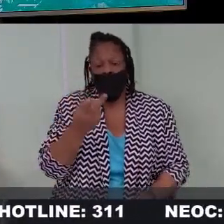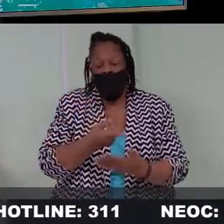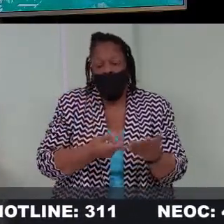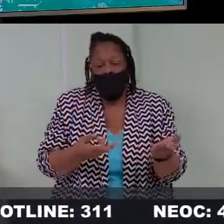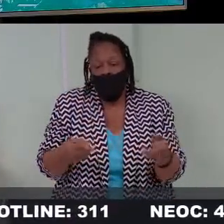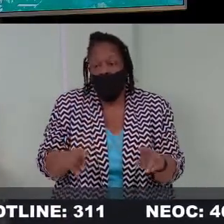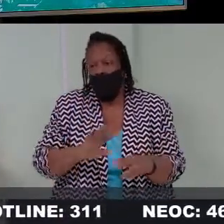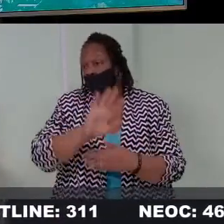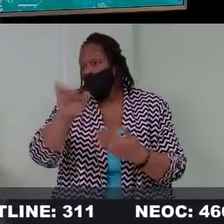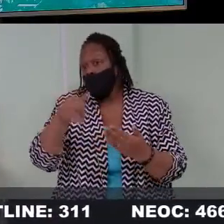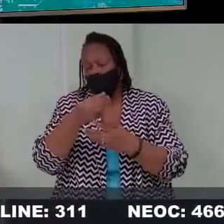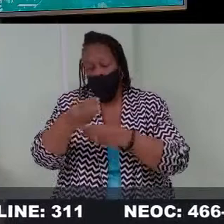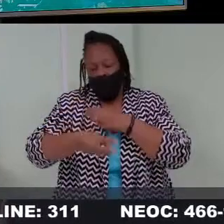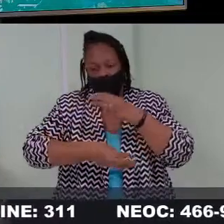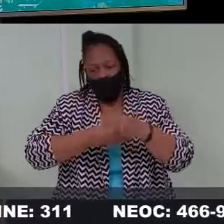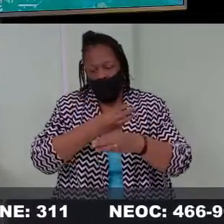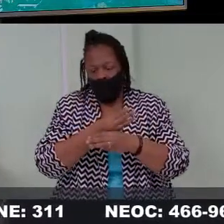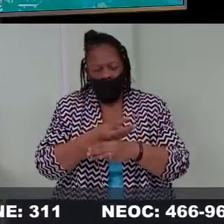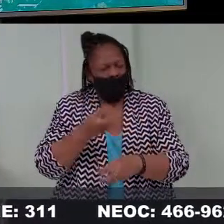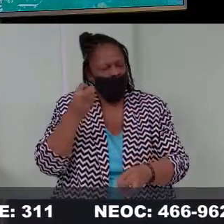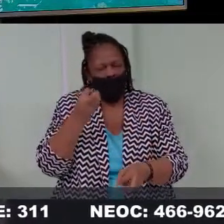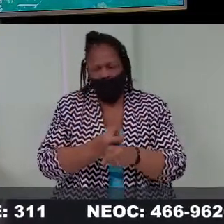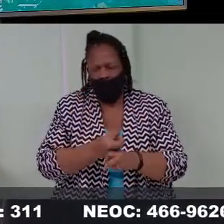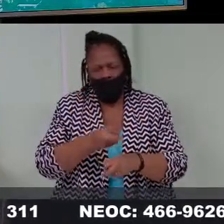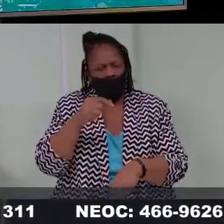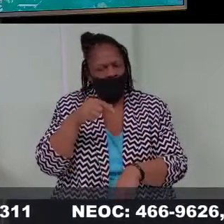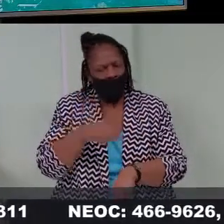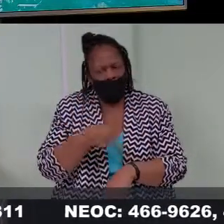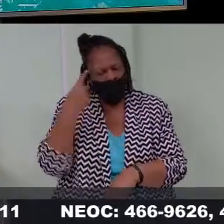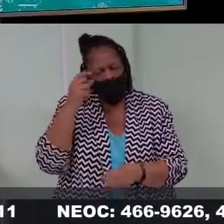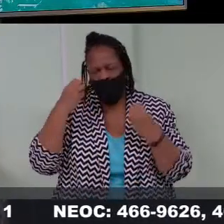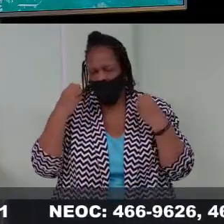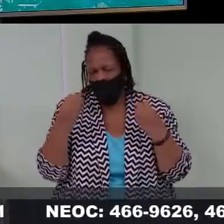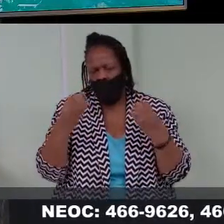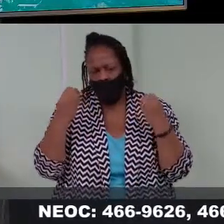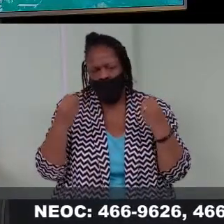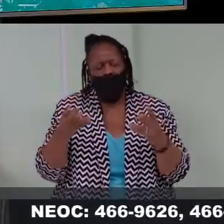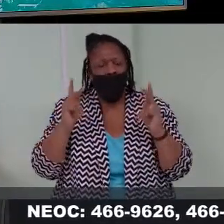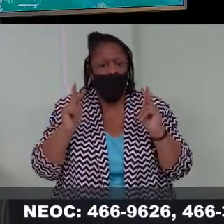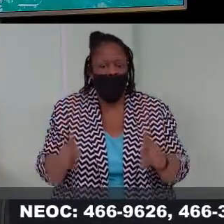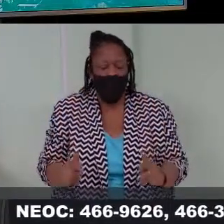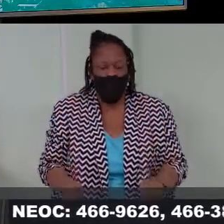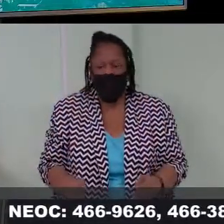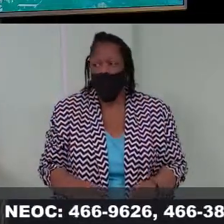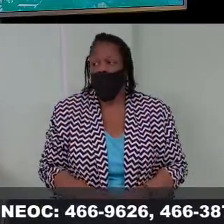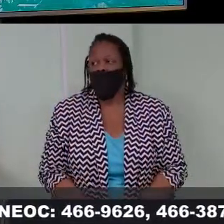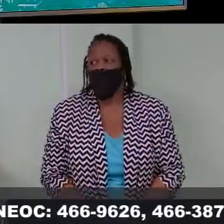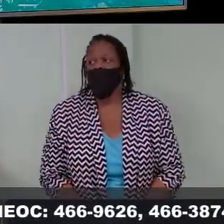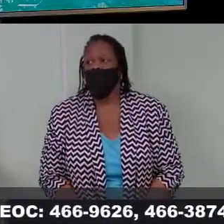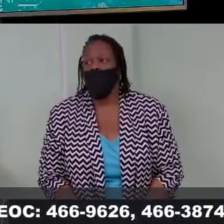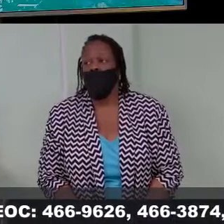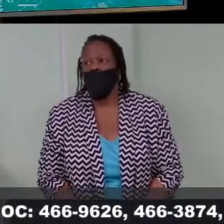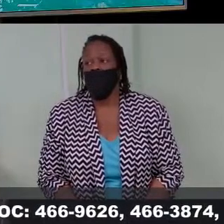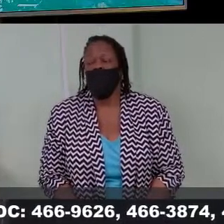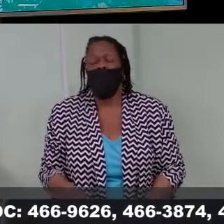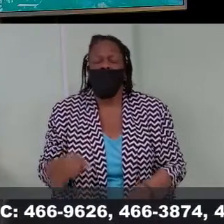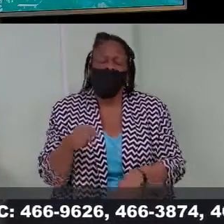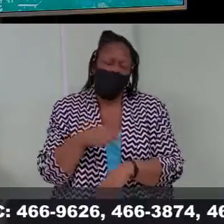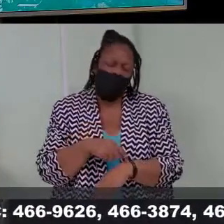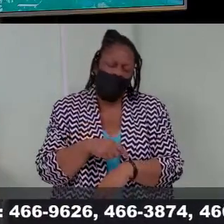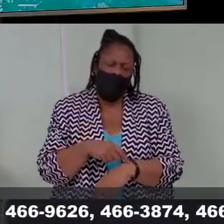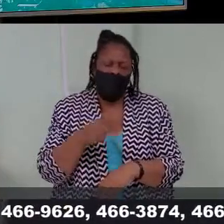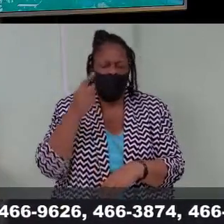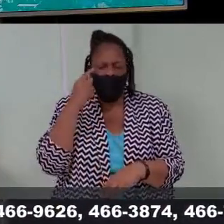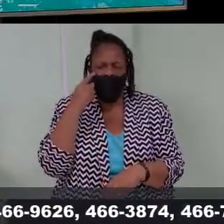time for many persons and a time really when we can reflect